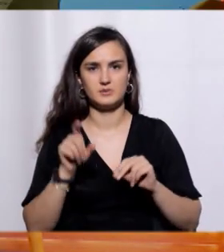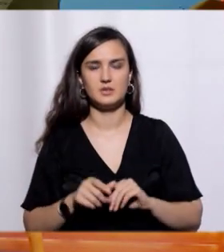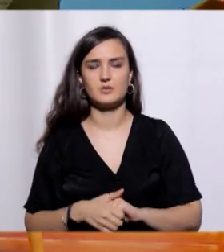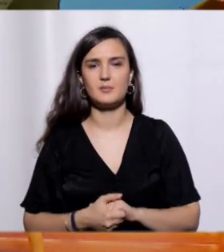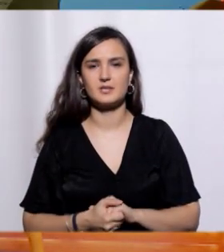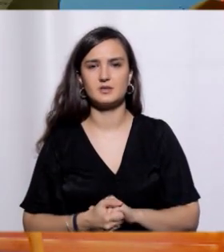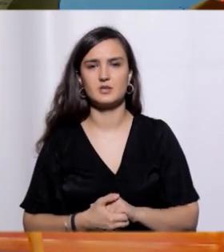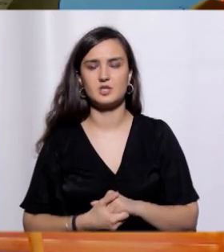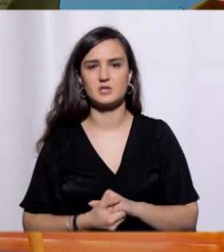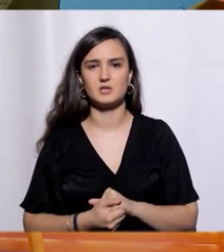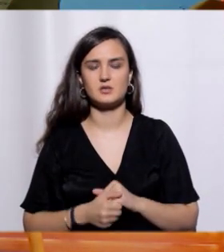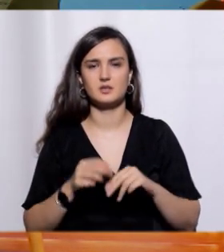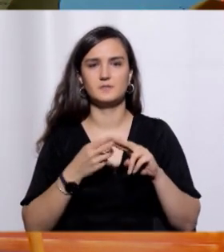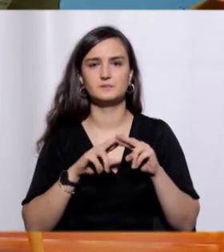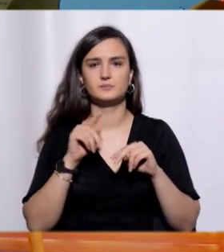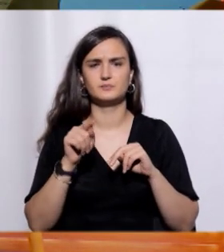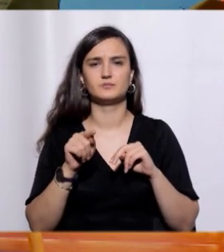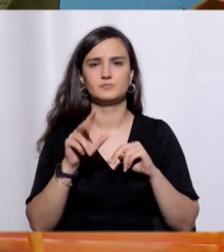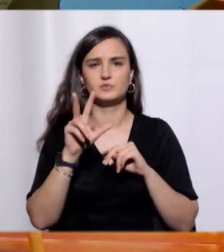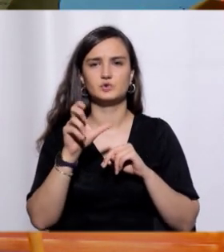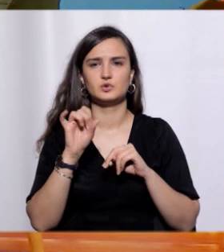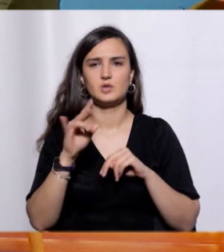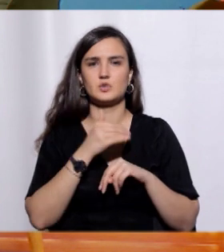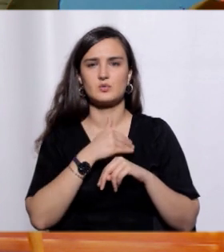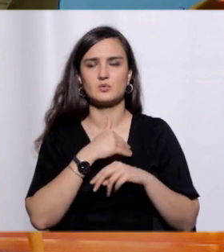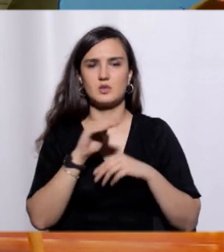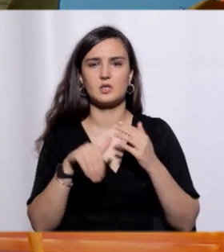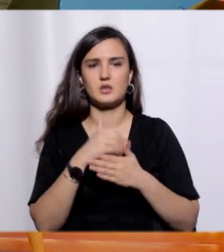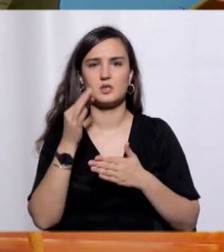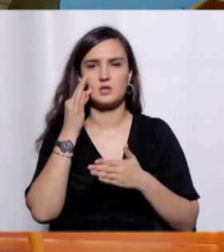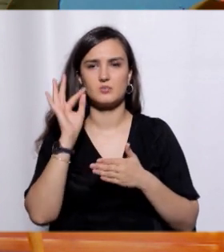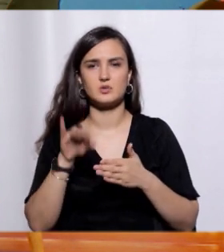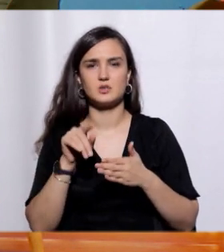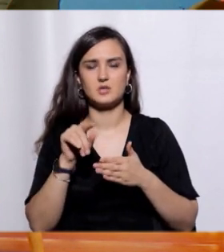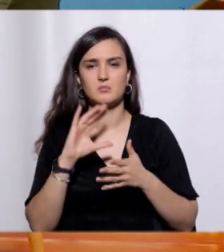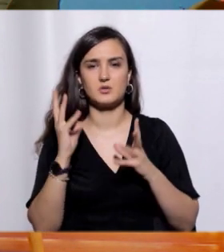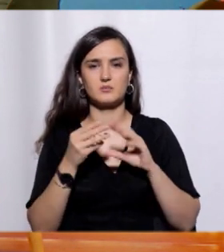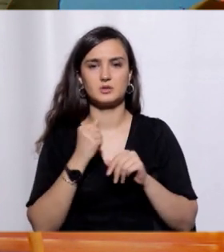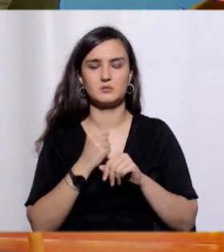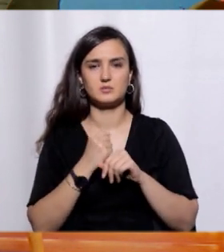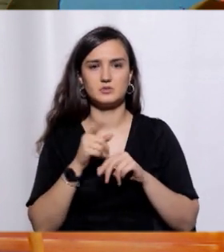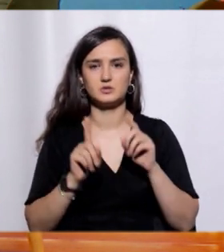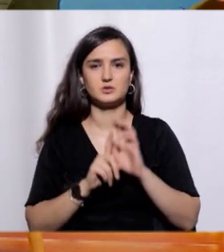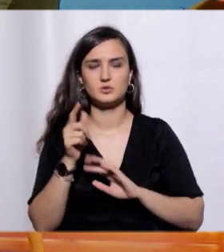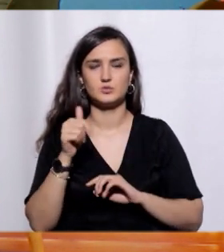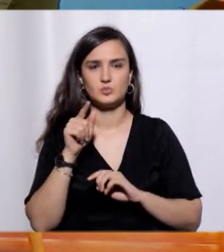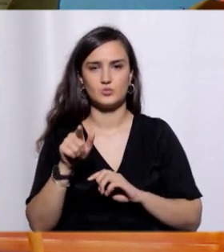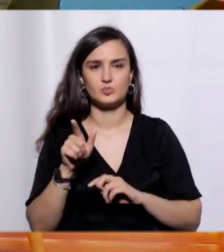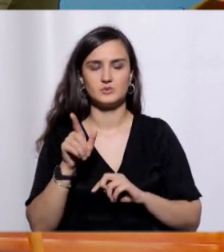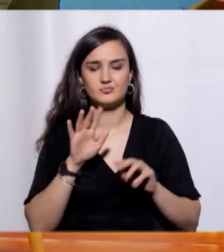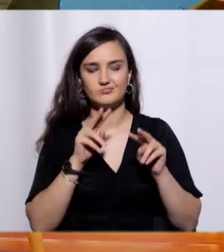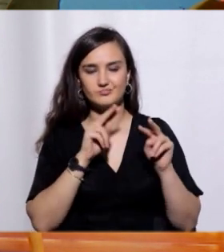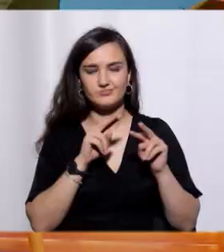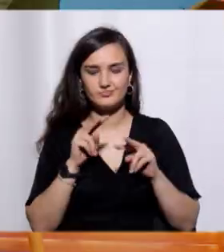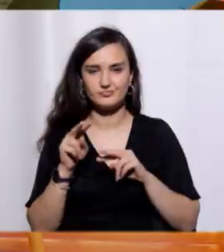After those 2 years teaching, Jane wants new experiences, as we all do. She starts as a governess position